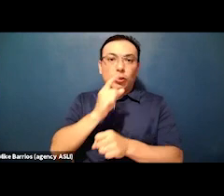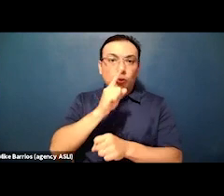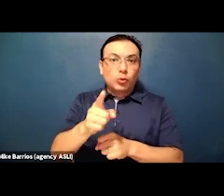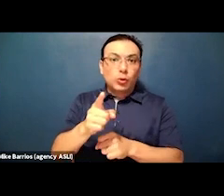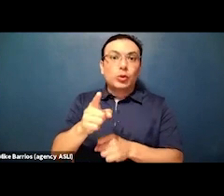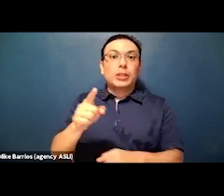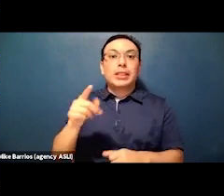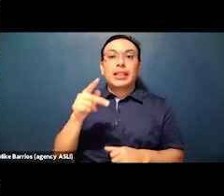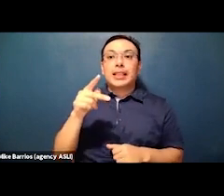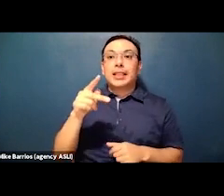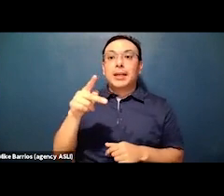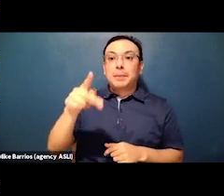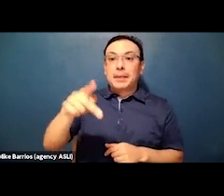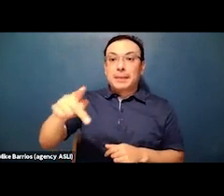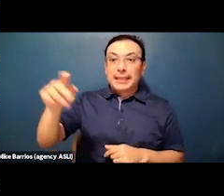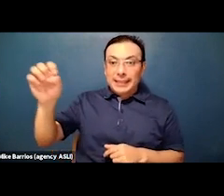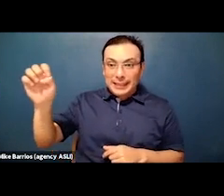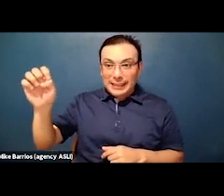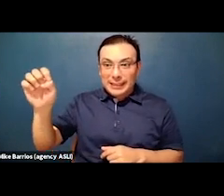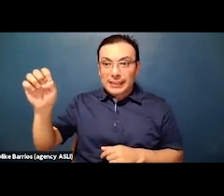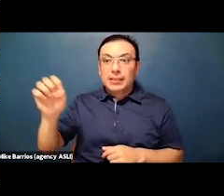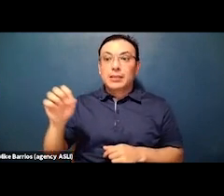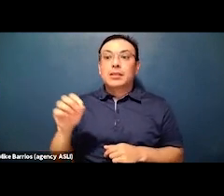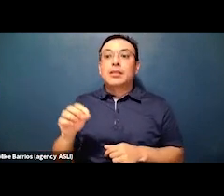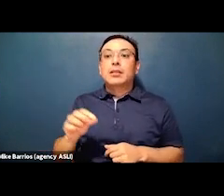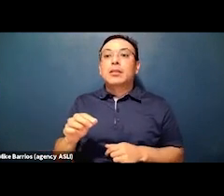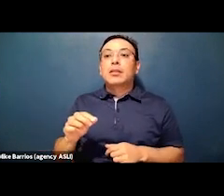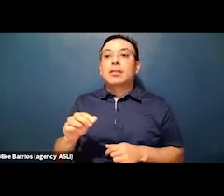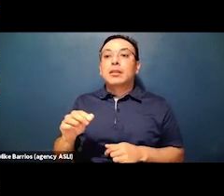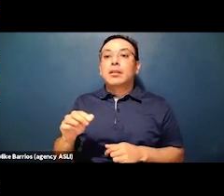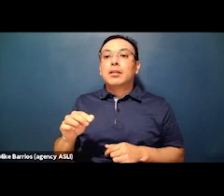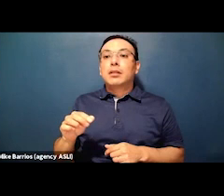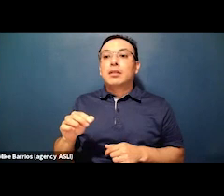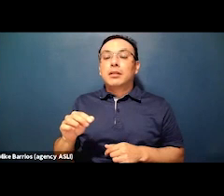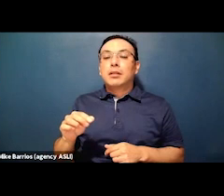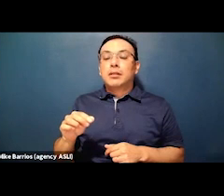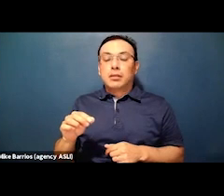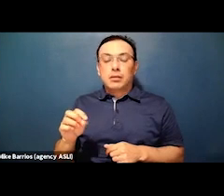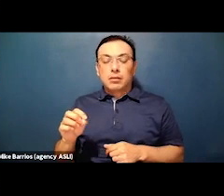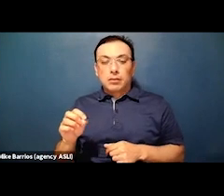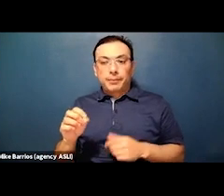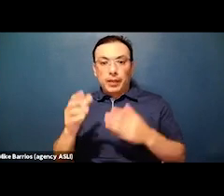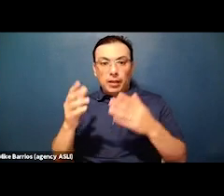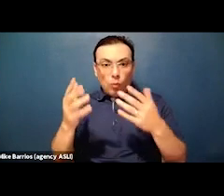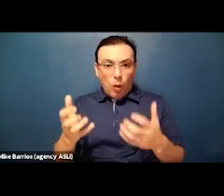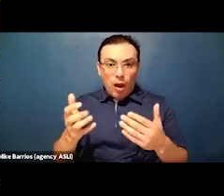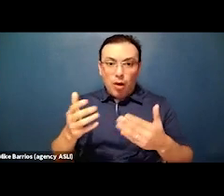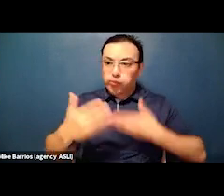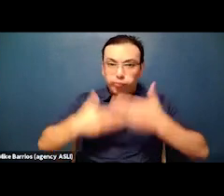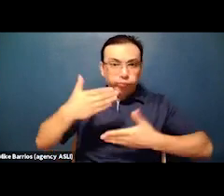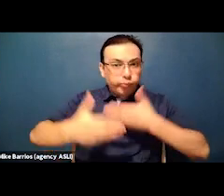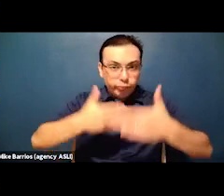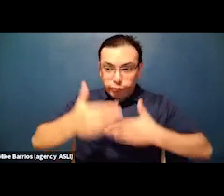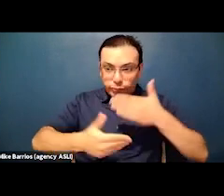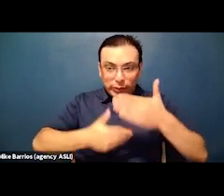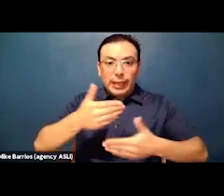And we also made it a point to get clear face masks for the deaf community. And this work got cut off, but that's